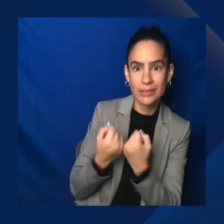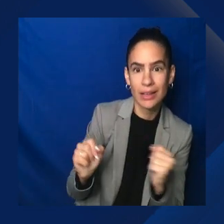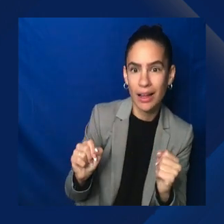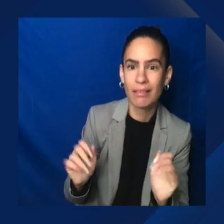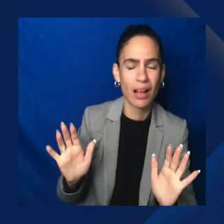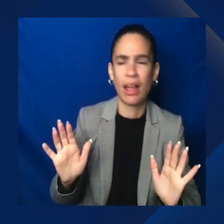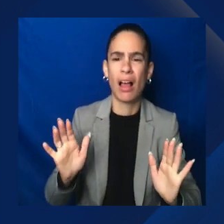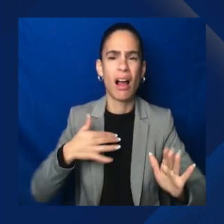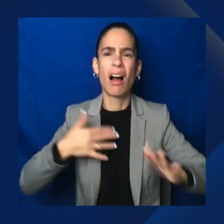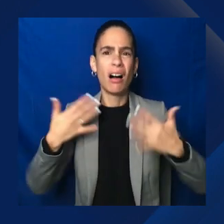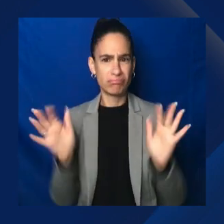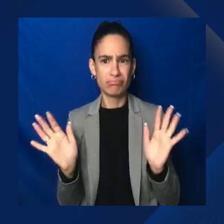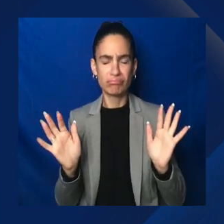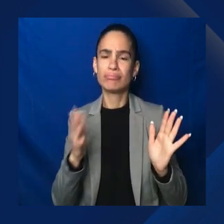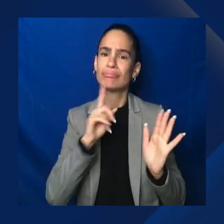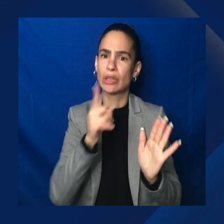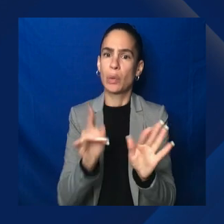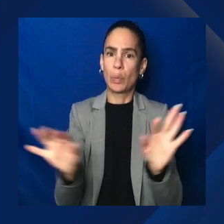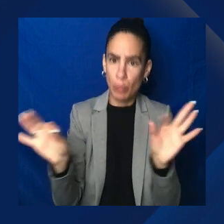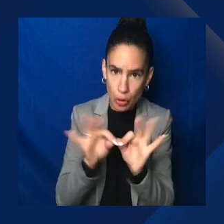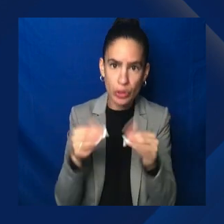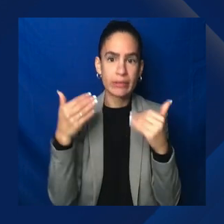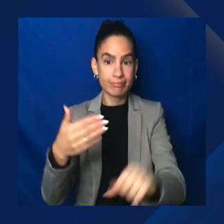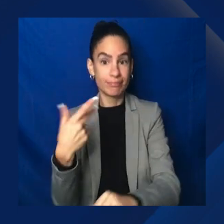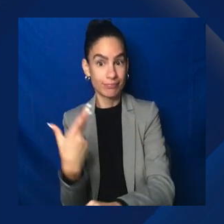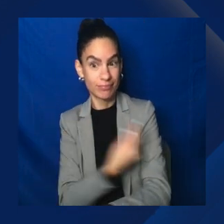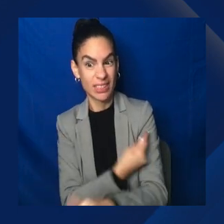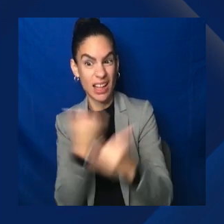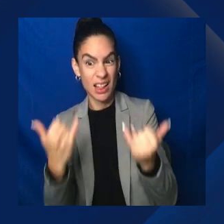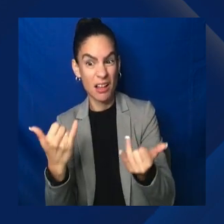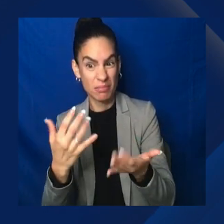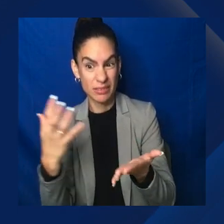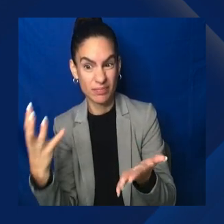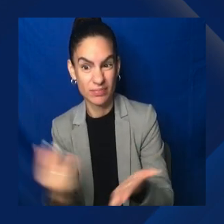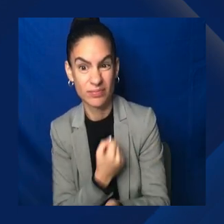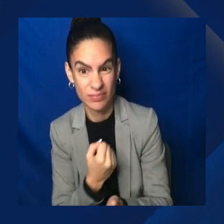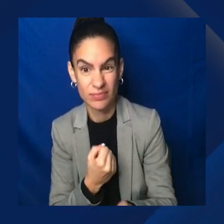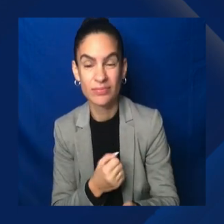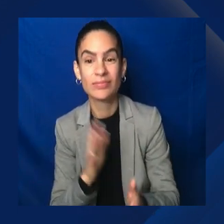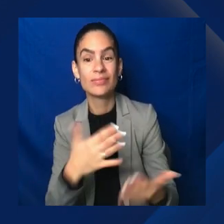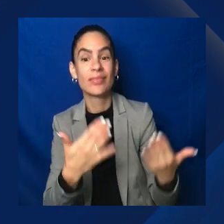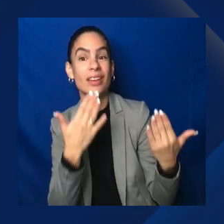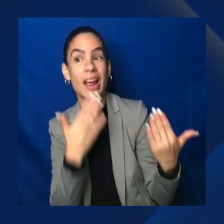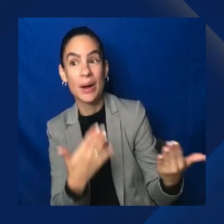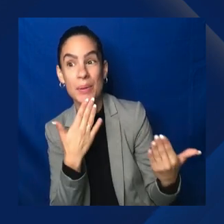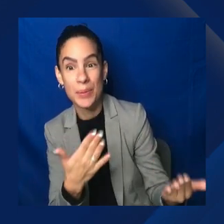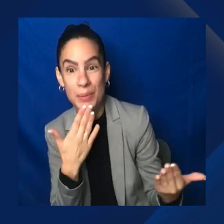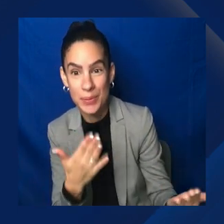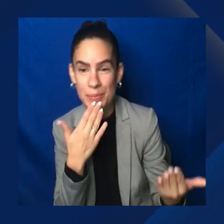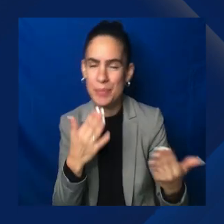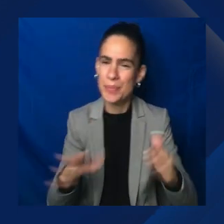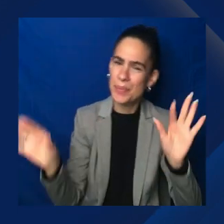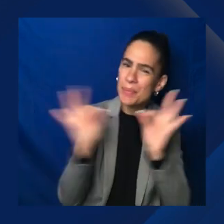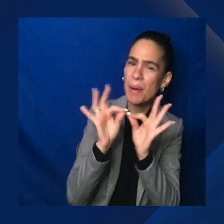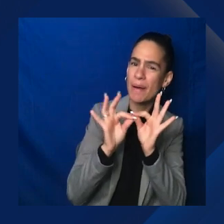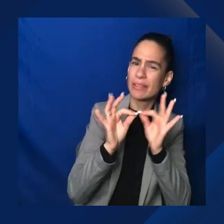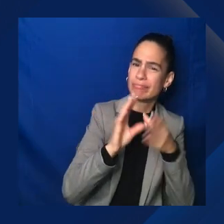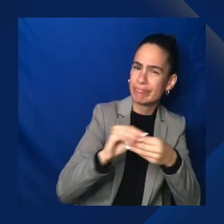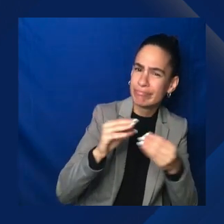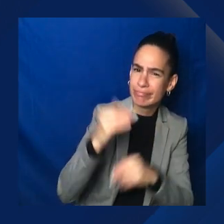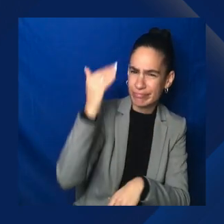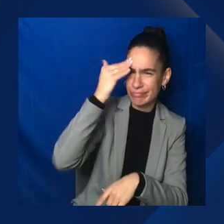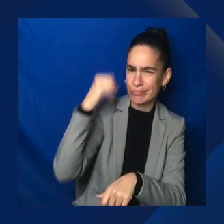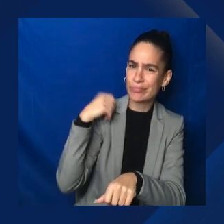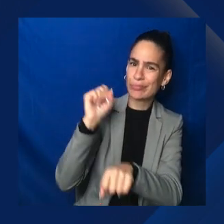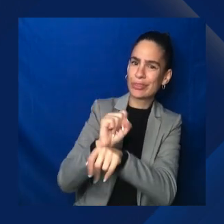now. Yeah. Well, thank you. That's such an important message. And Kentrice, as you know, I work with the Society of Maternal Fetal Medicine. That's the